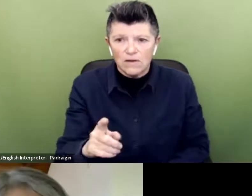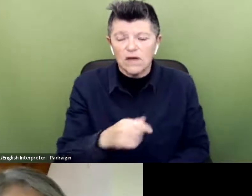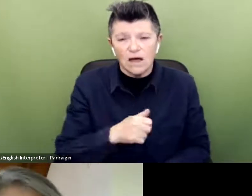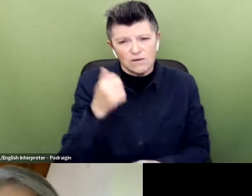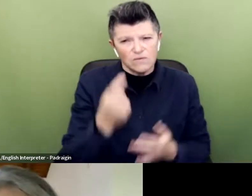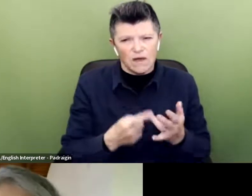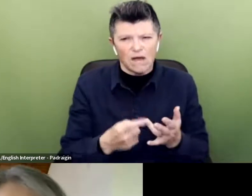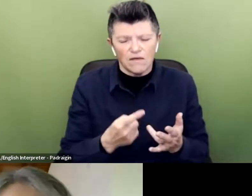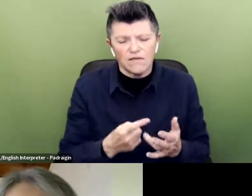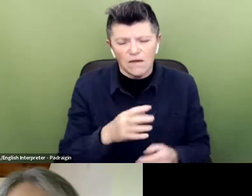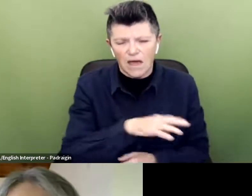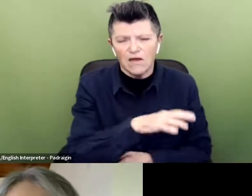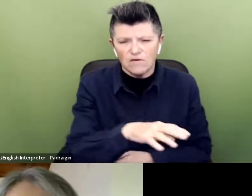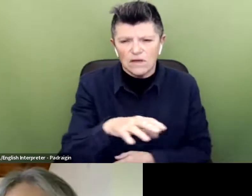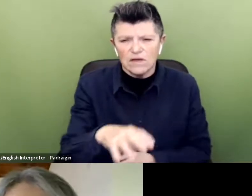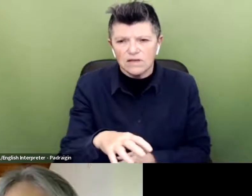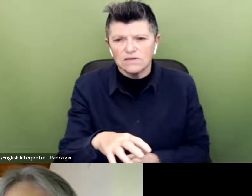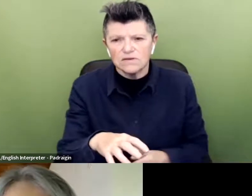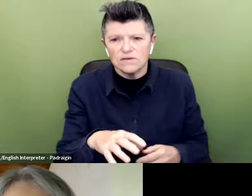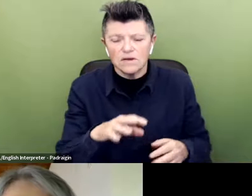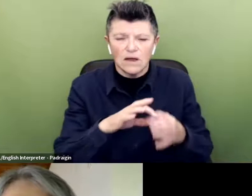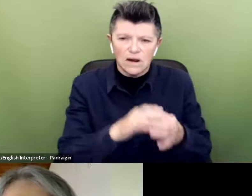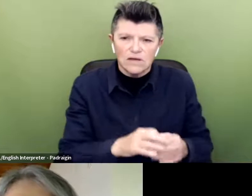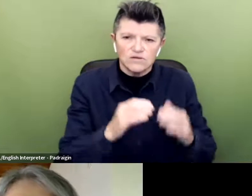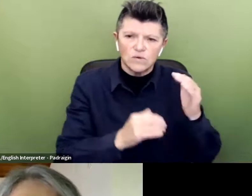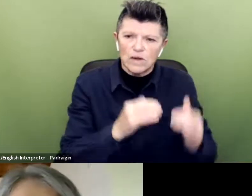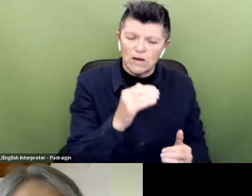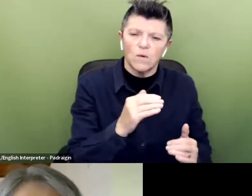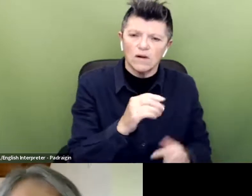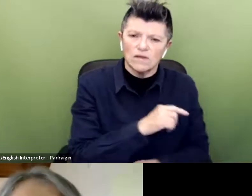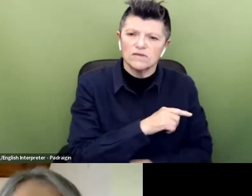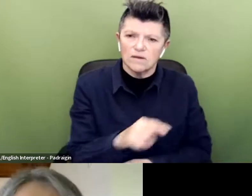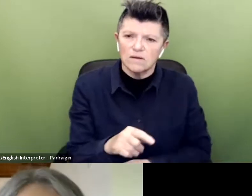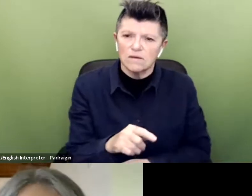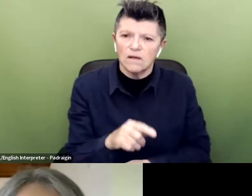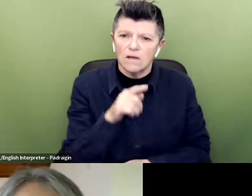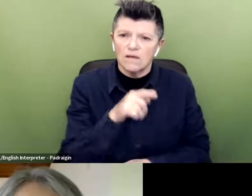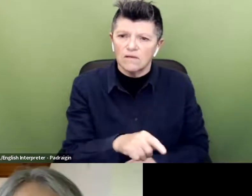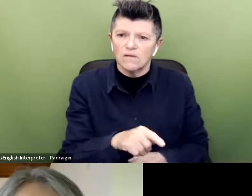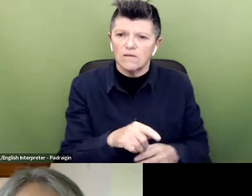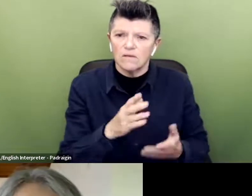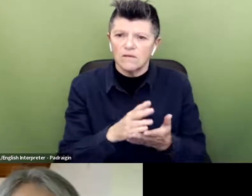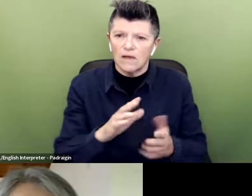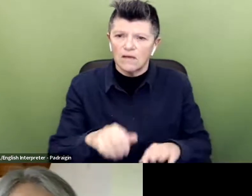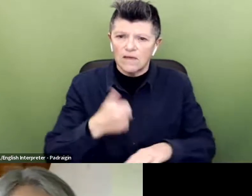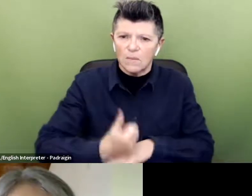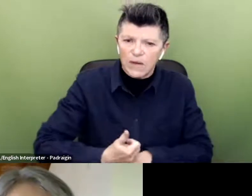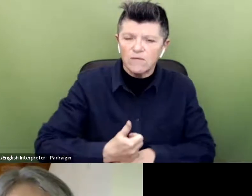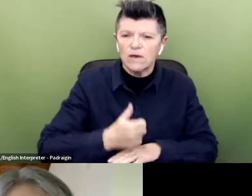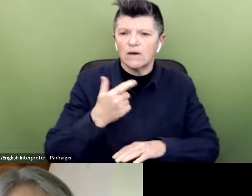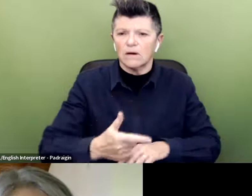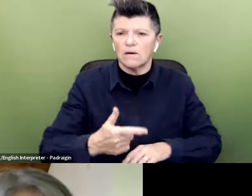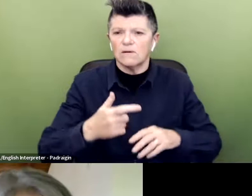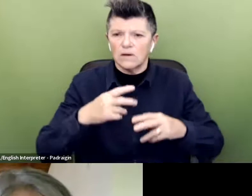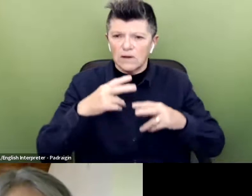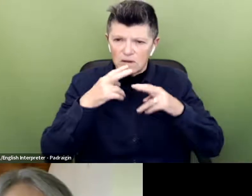by studying other areas of inequality, that the empirical study of intersectionality